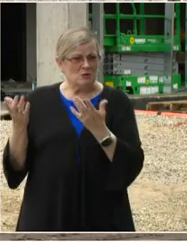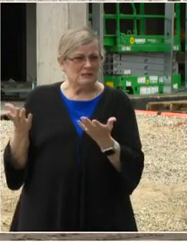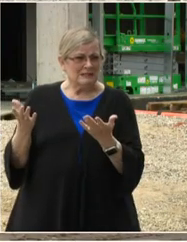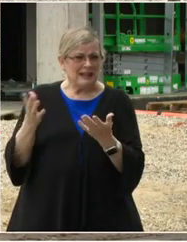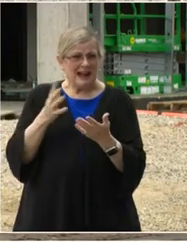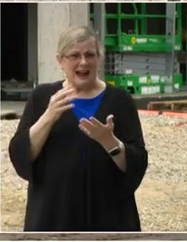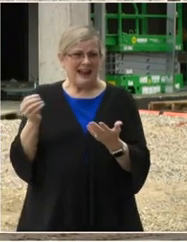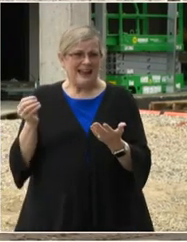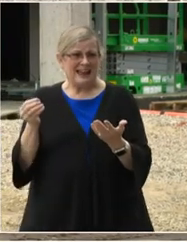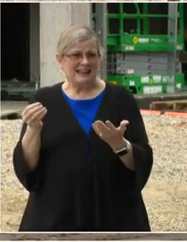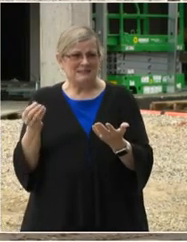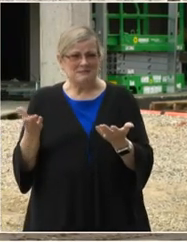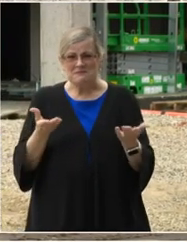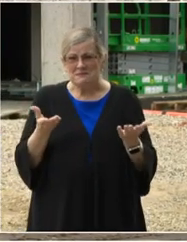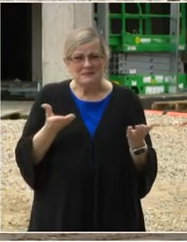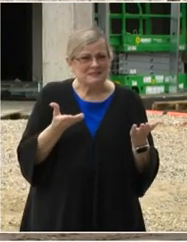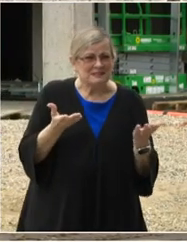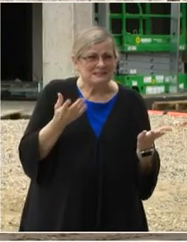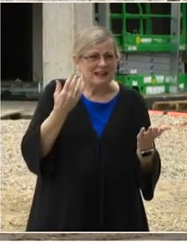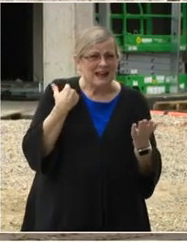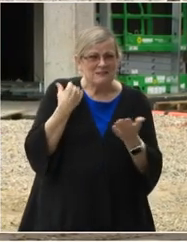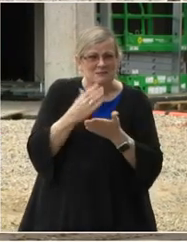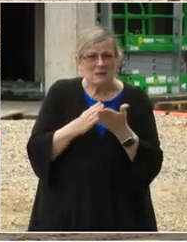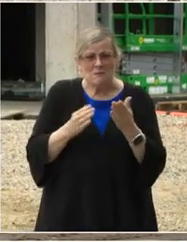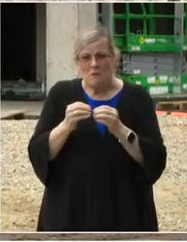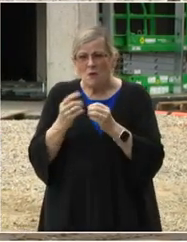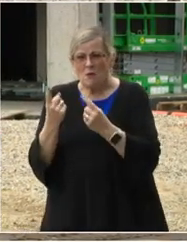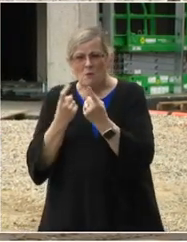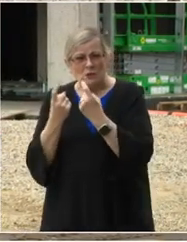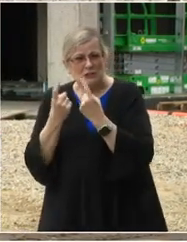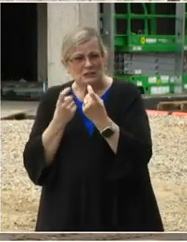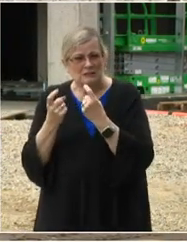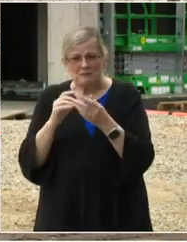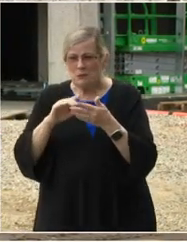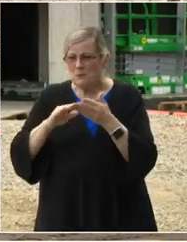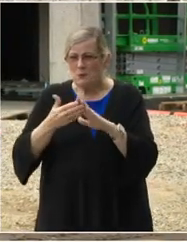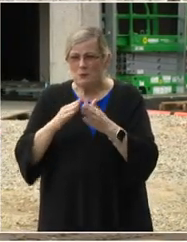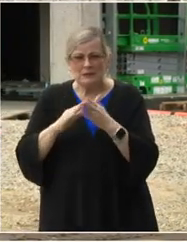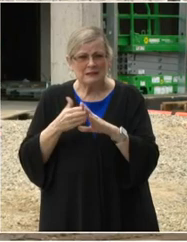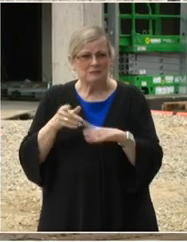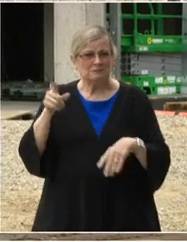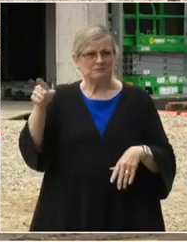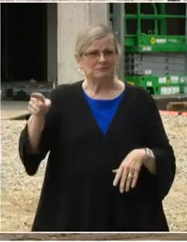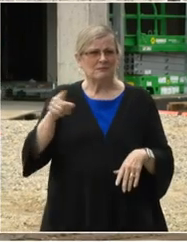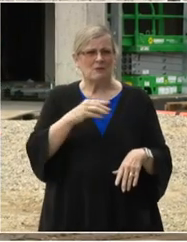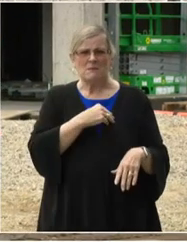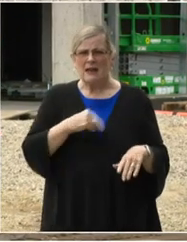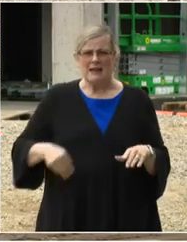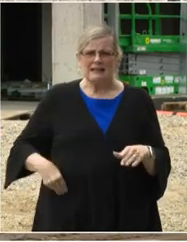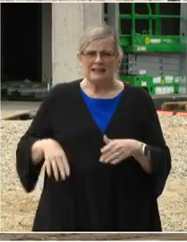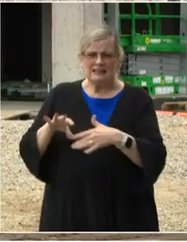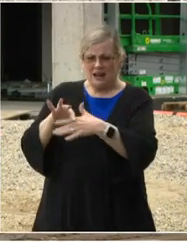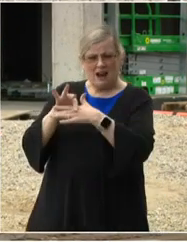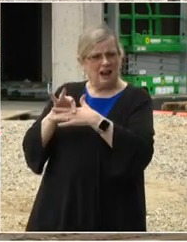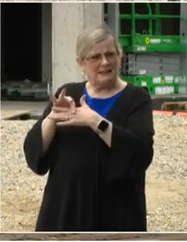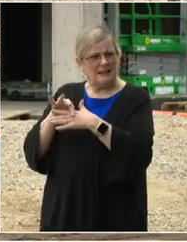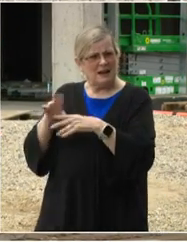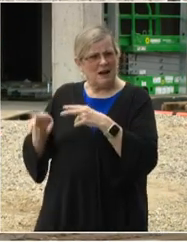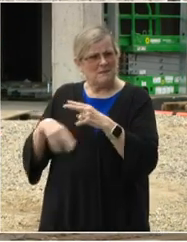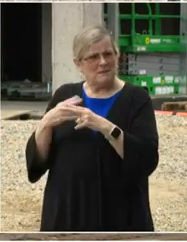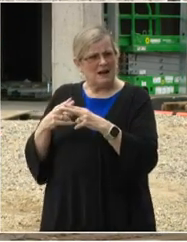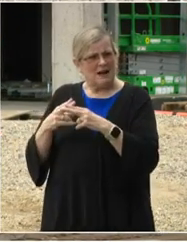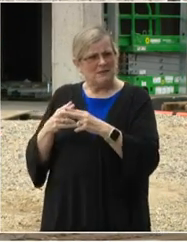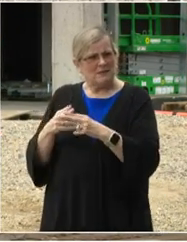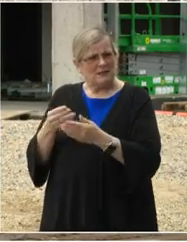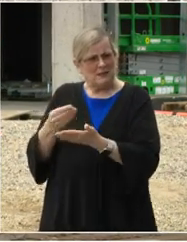stick around if there's some more questions from the community. Okay, yes, sir. Mayor Bowser, in the context of the budget, obviously we're coming off the